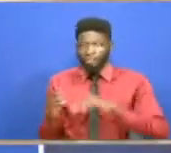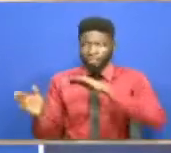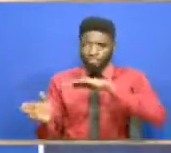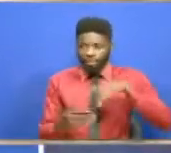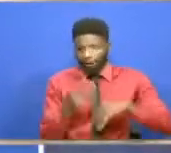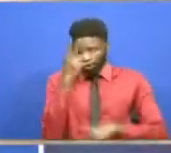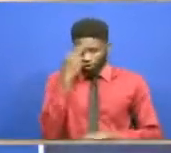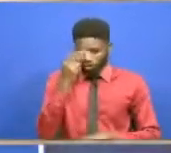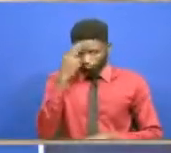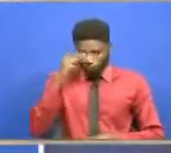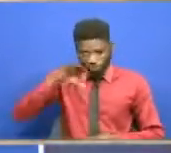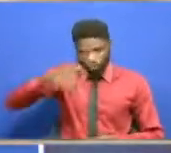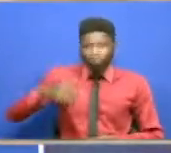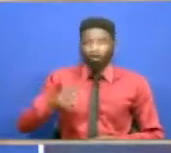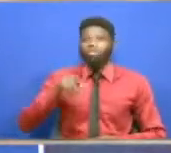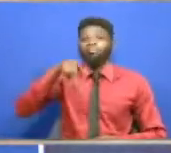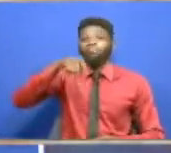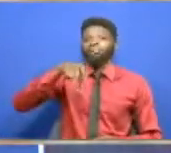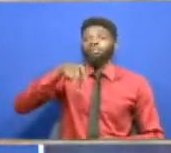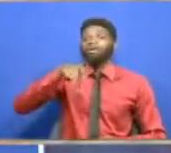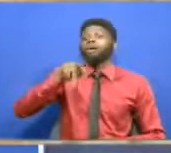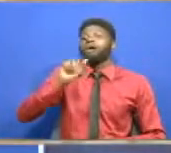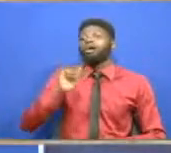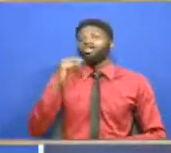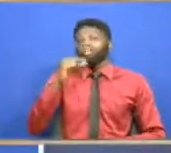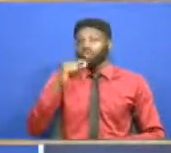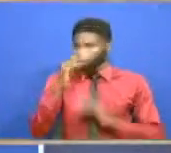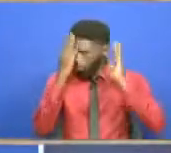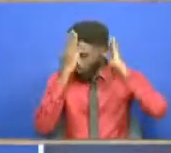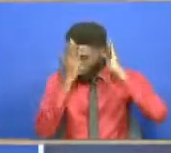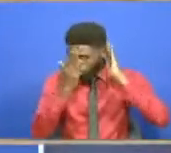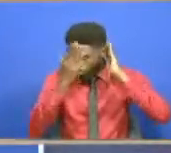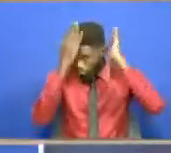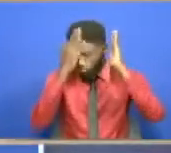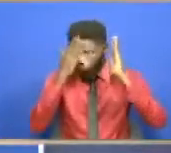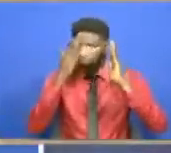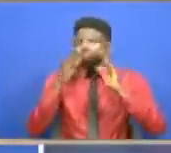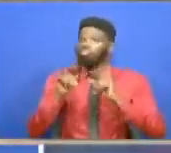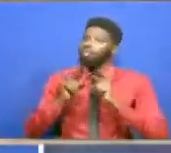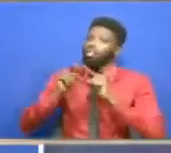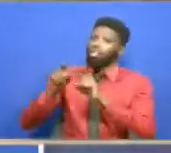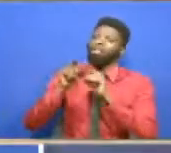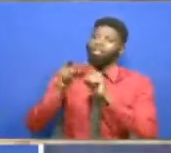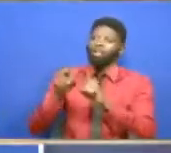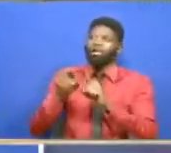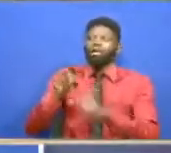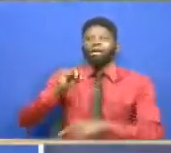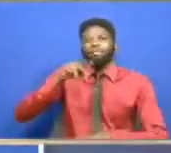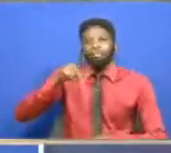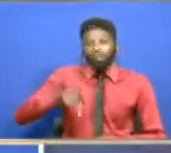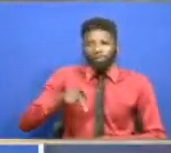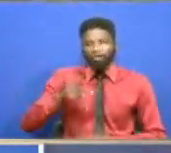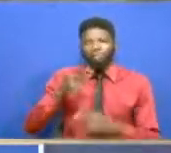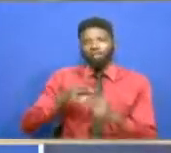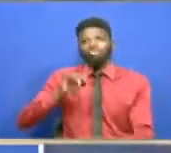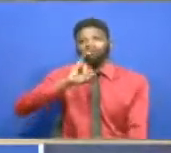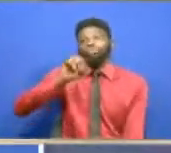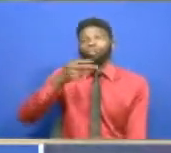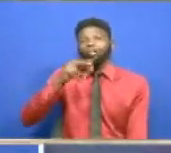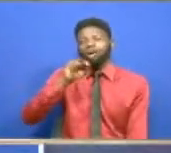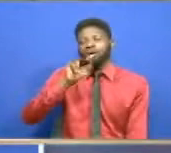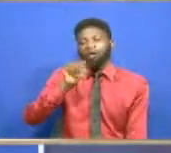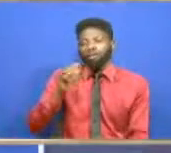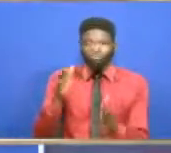PAG Bishop John Ole Purkoi has condemned Emur Dikir MP Johanna Ngeno and Kapseret MP Oscar